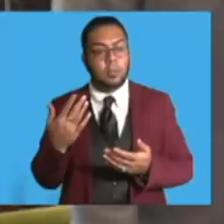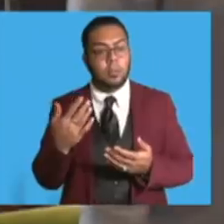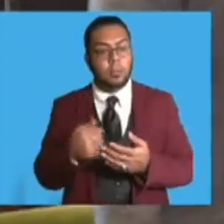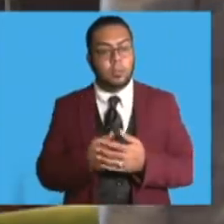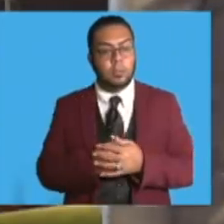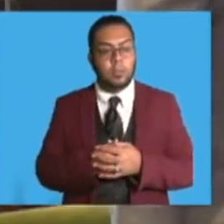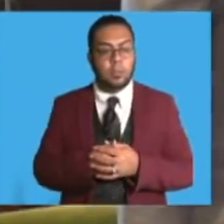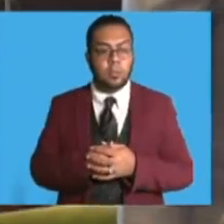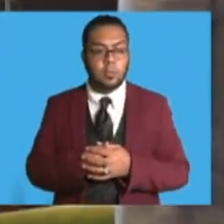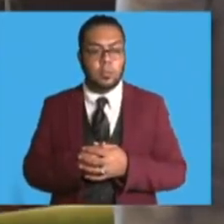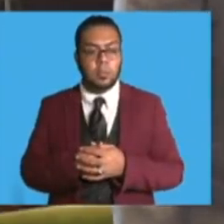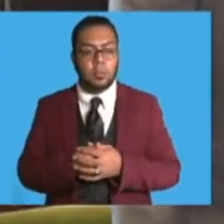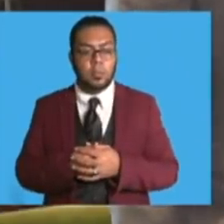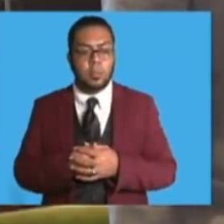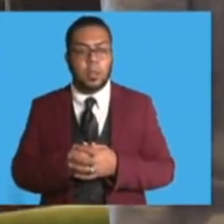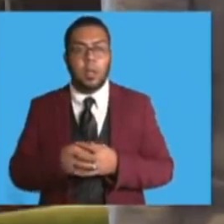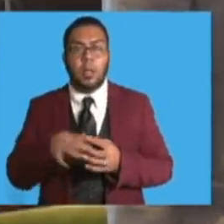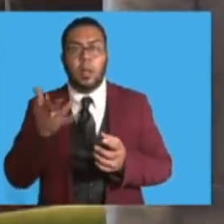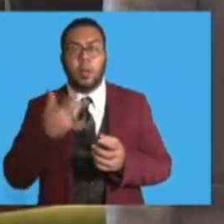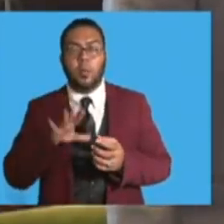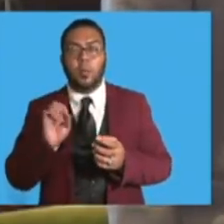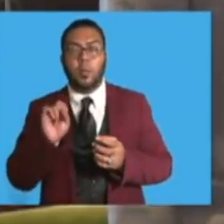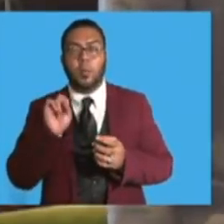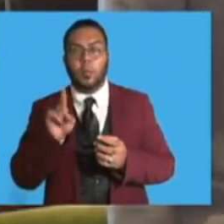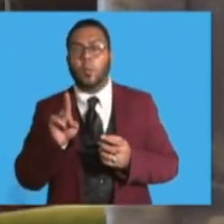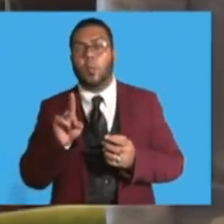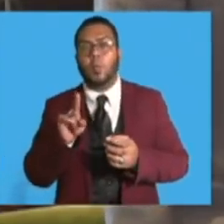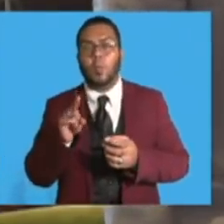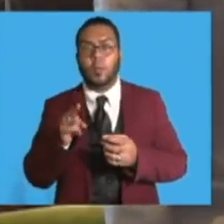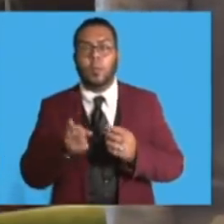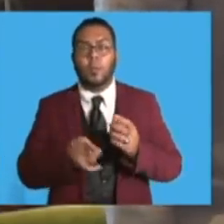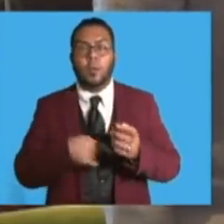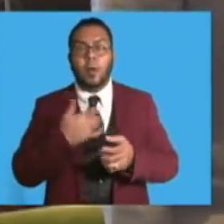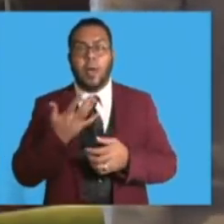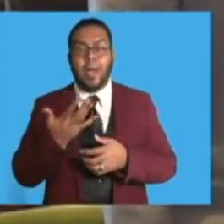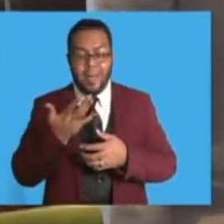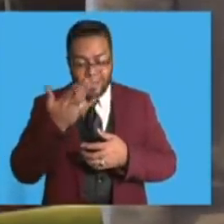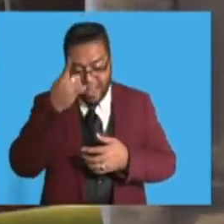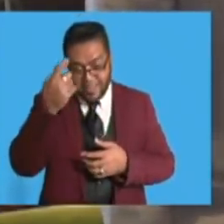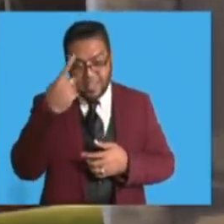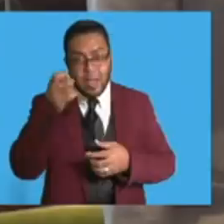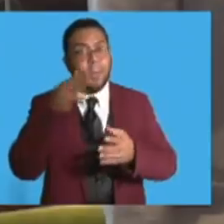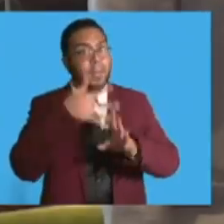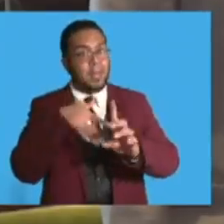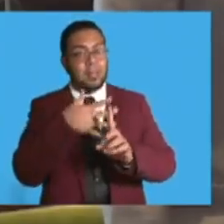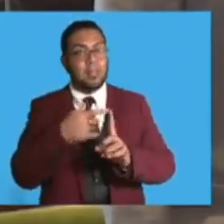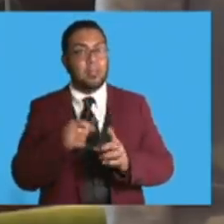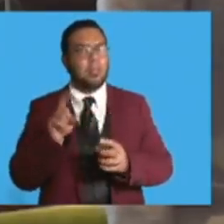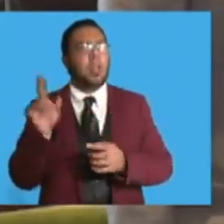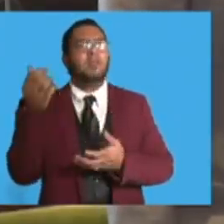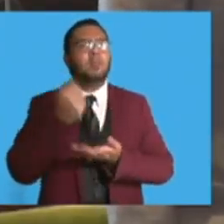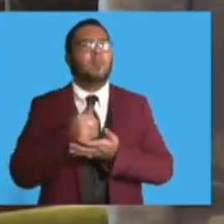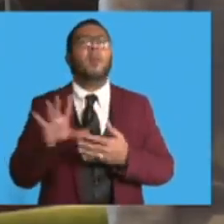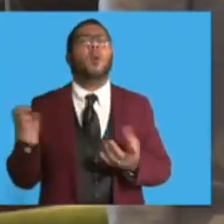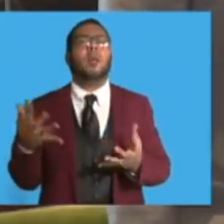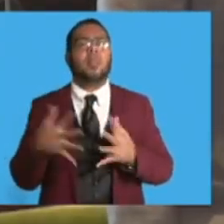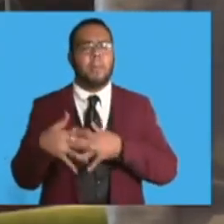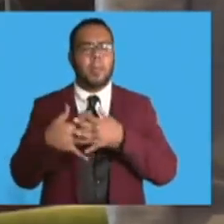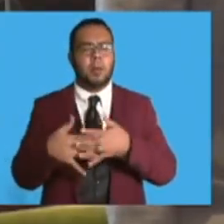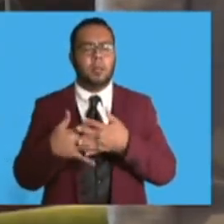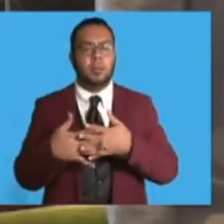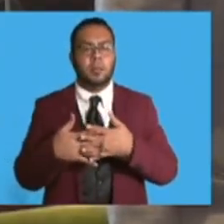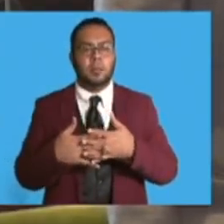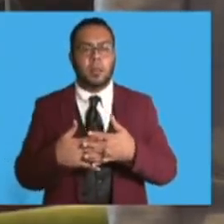knows an iota of what tyranny of majority and the whole philosophy and the epistemology behind it stem from the Americans,